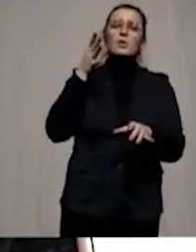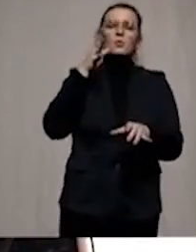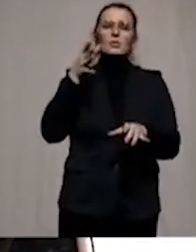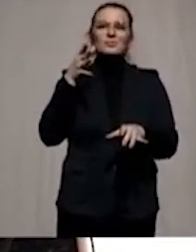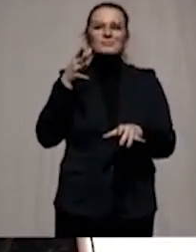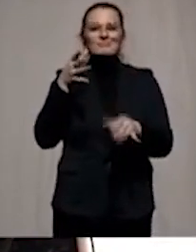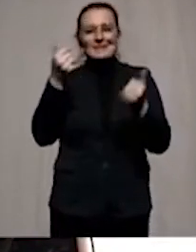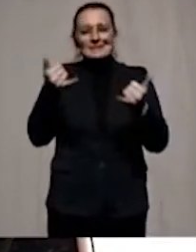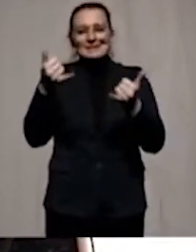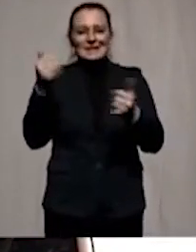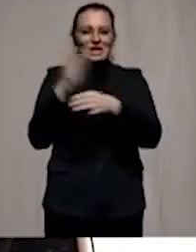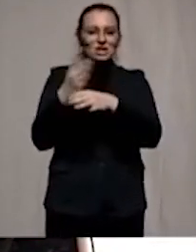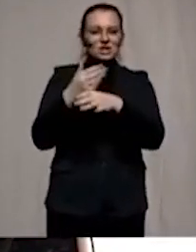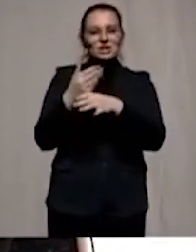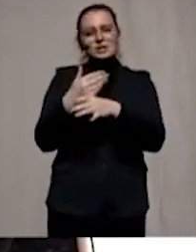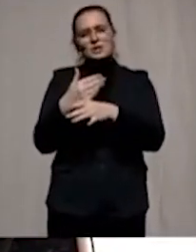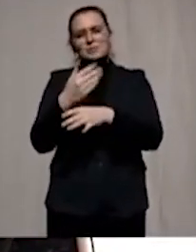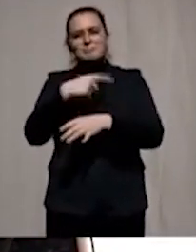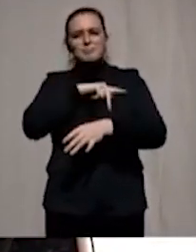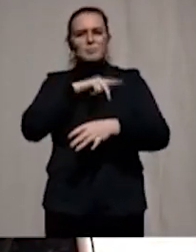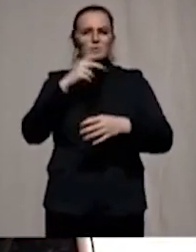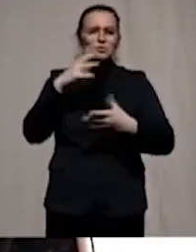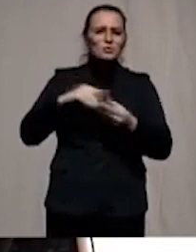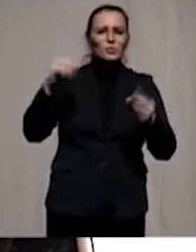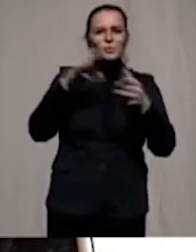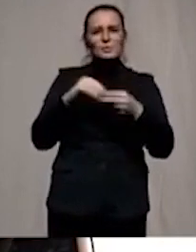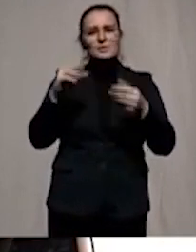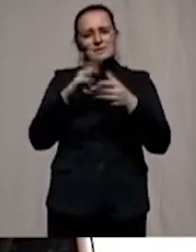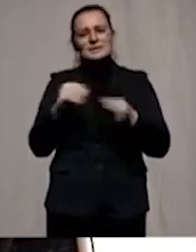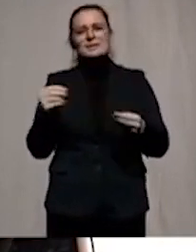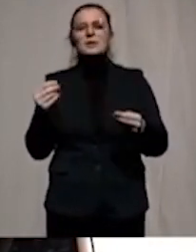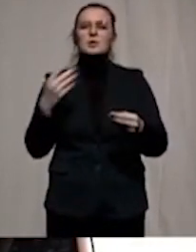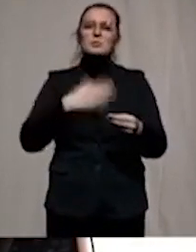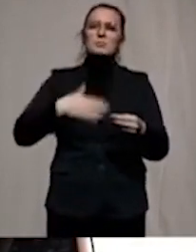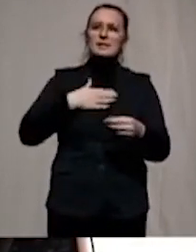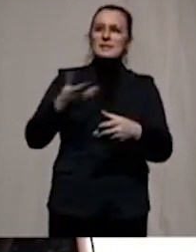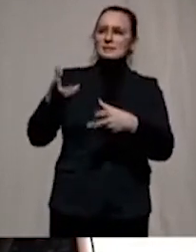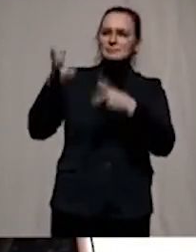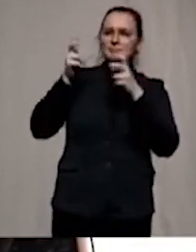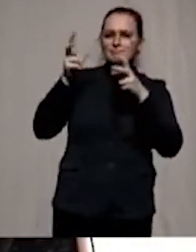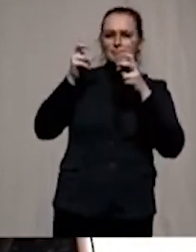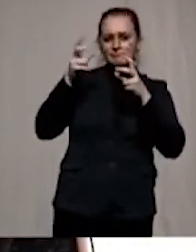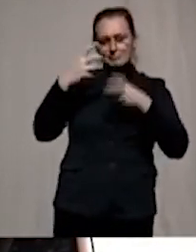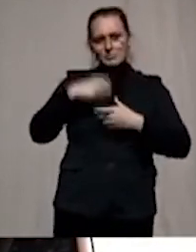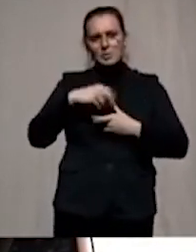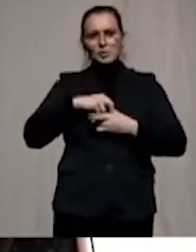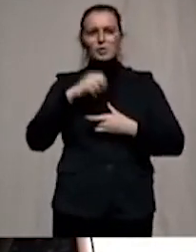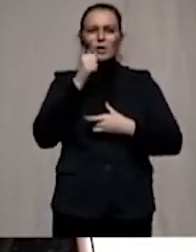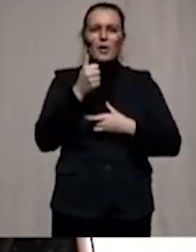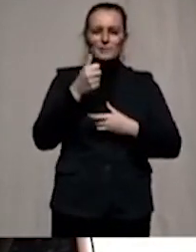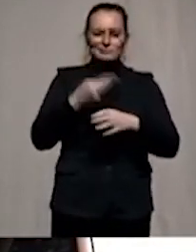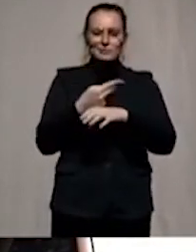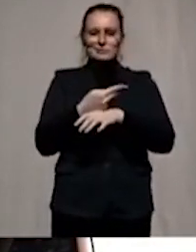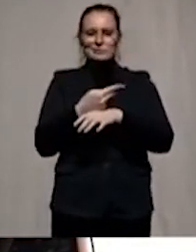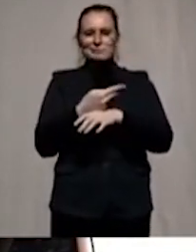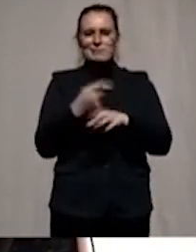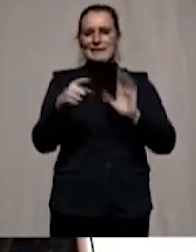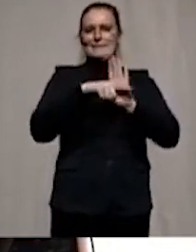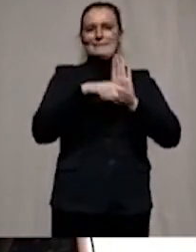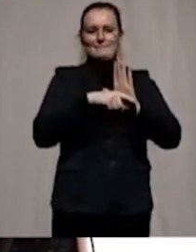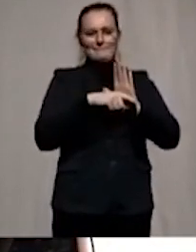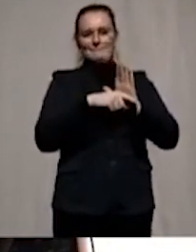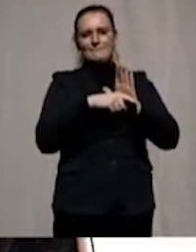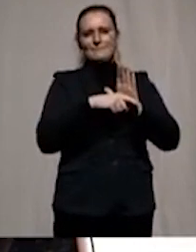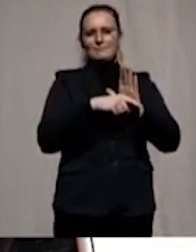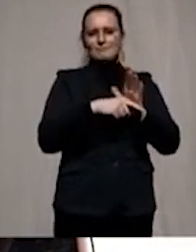And so I would just love it if you guys could all kind of take something from that and not use it as judgment towards each other, which you all seem like friendly people. I don't